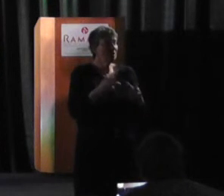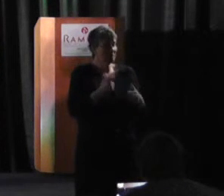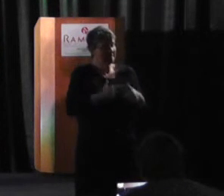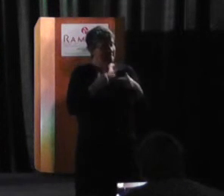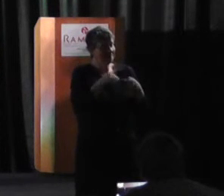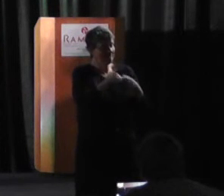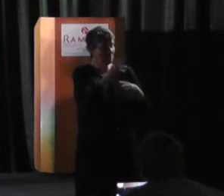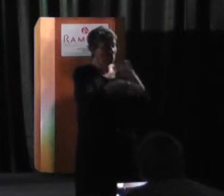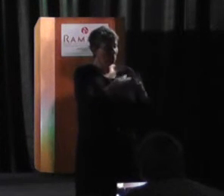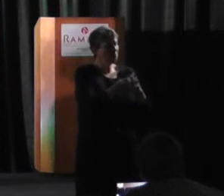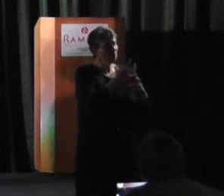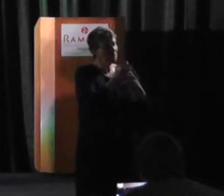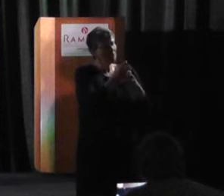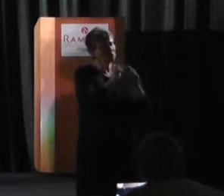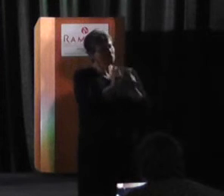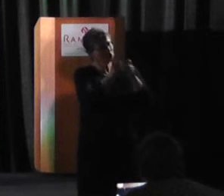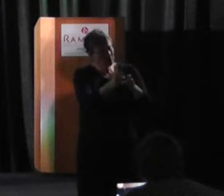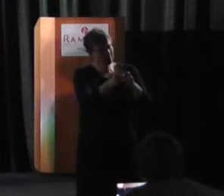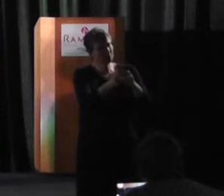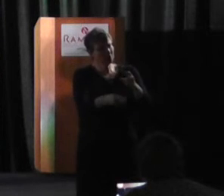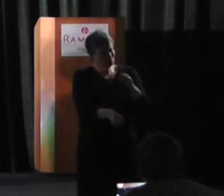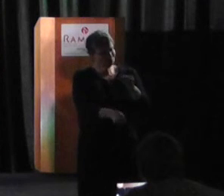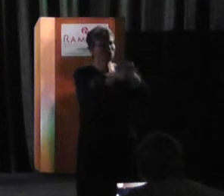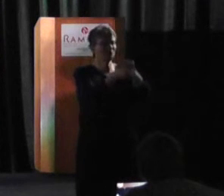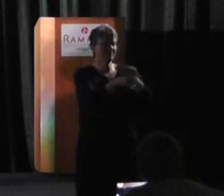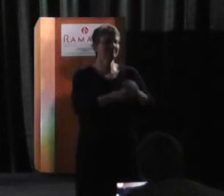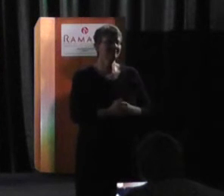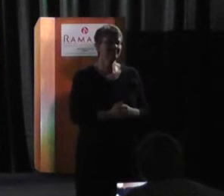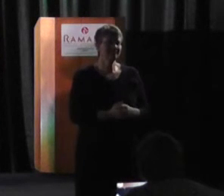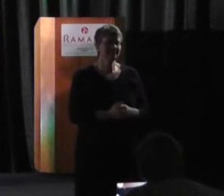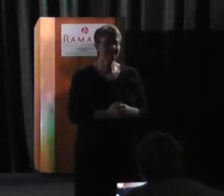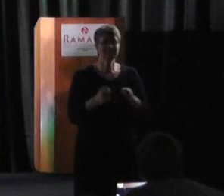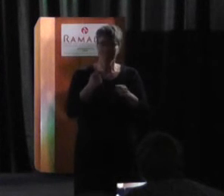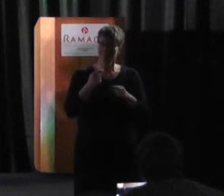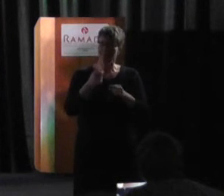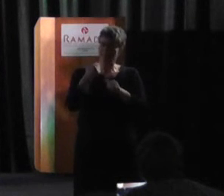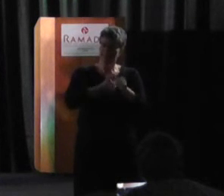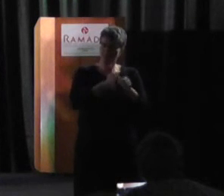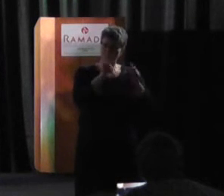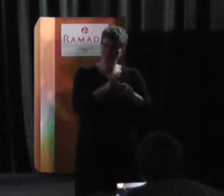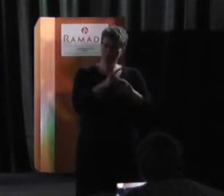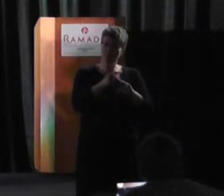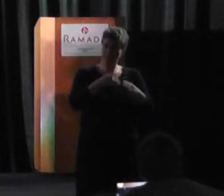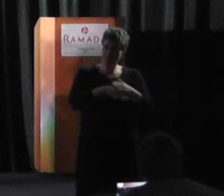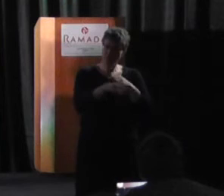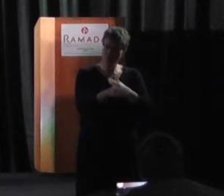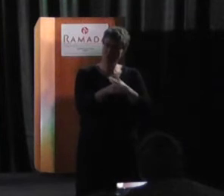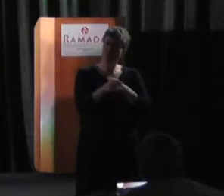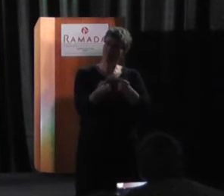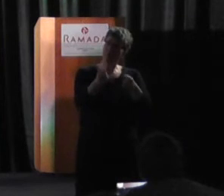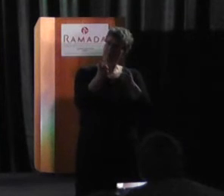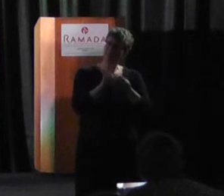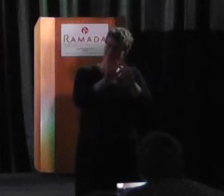be part of. We come into this world and we're given a set of tools, and we hopefully keep adding to that